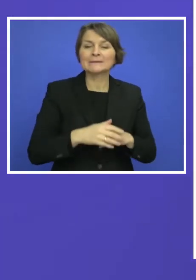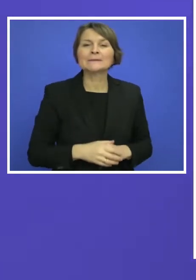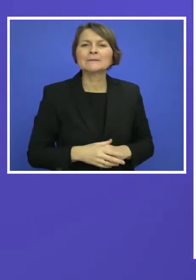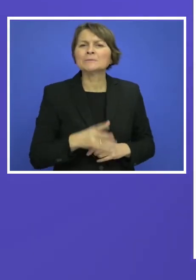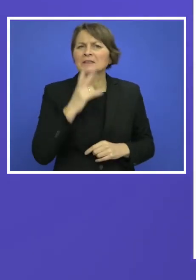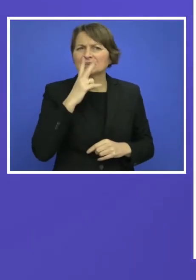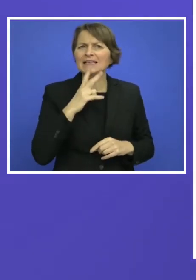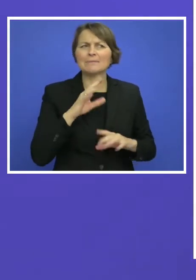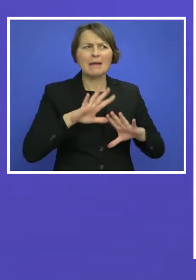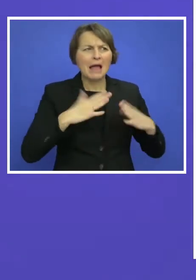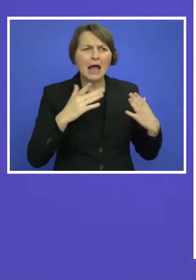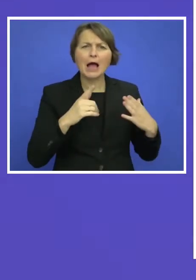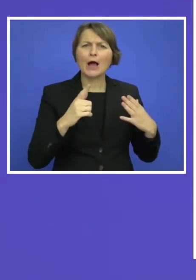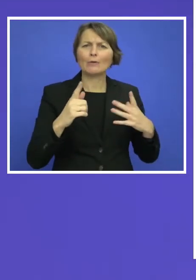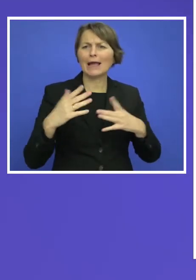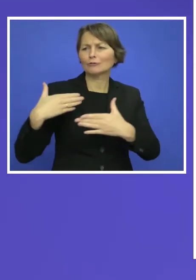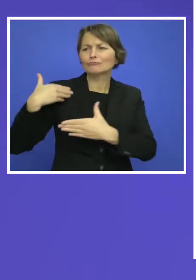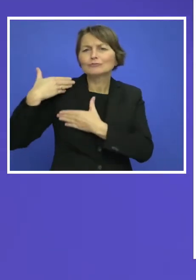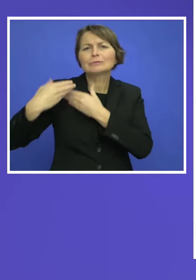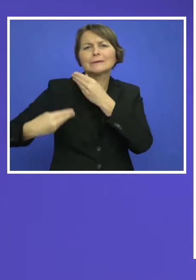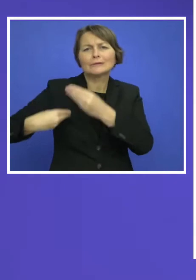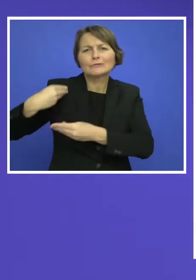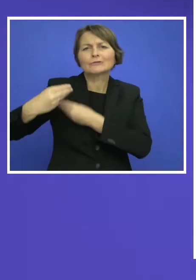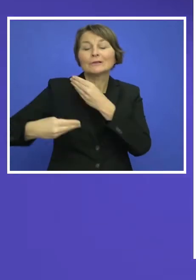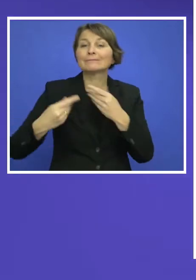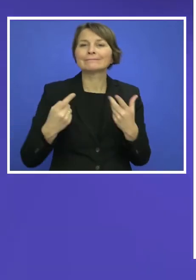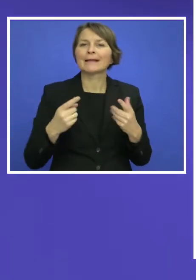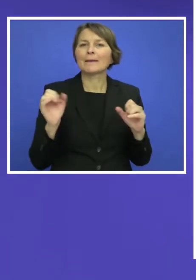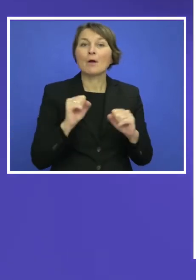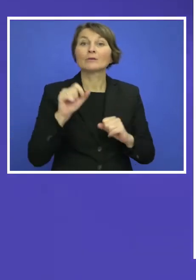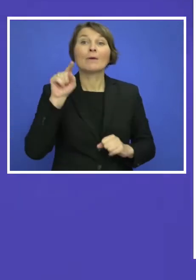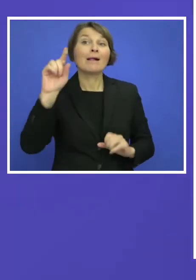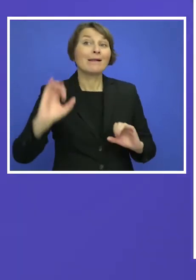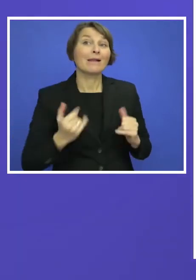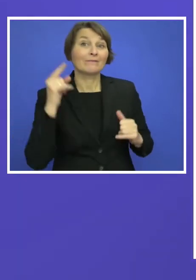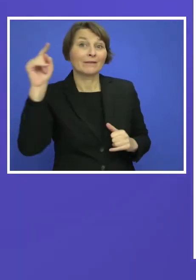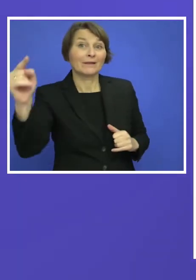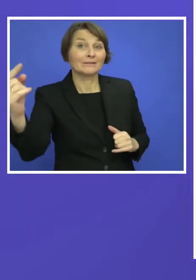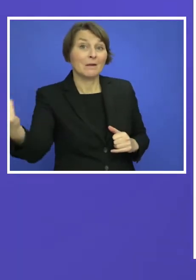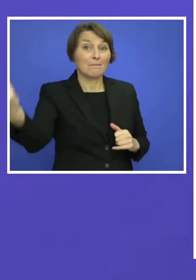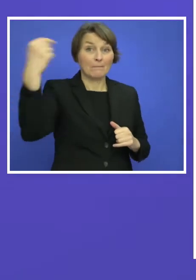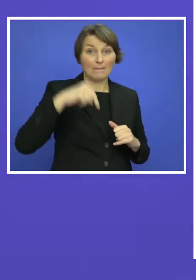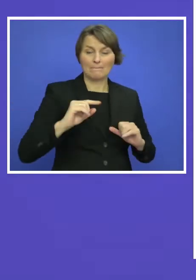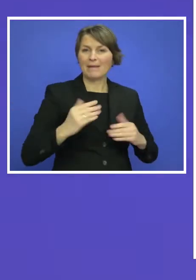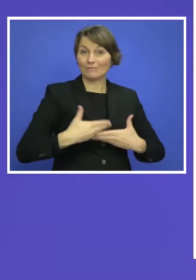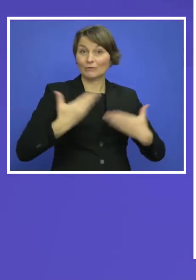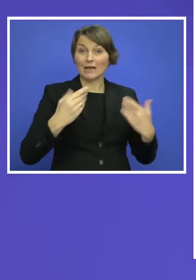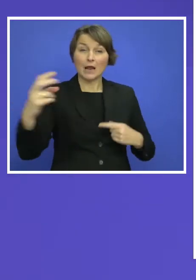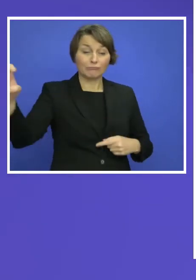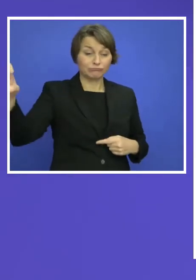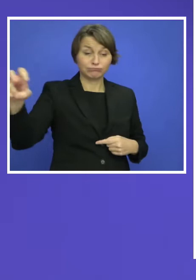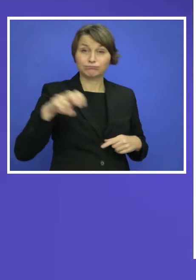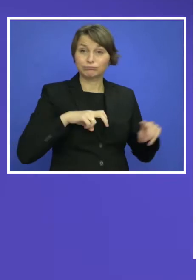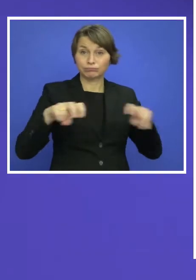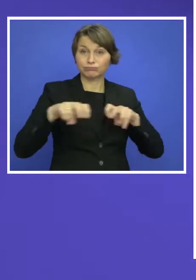traditions do not allow women to move from rural areas to the capital on a daily basis. They cannot easily compute. They're faced